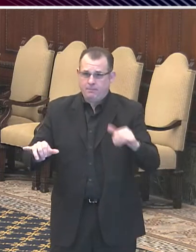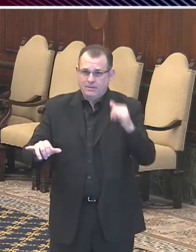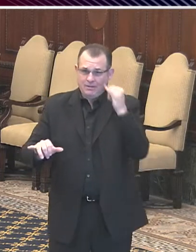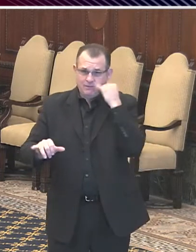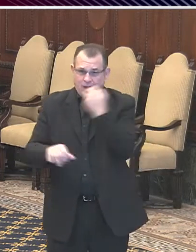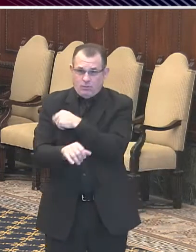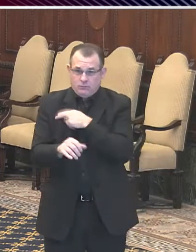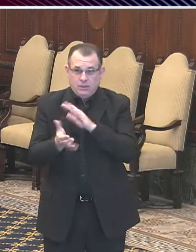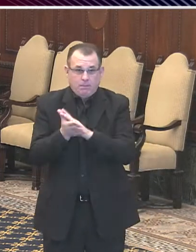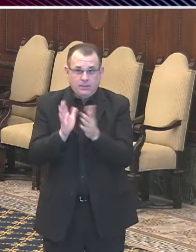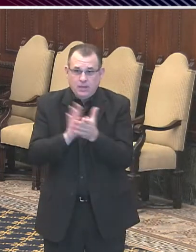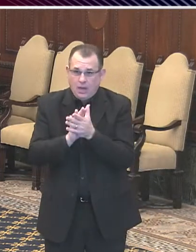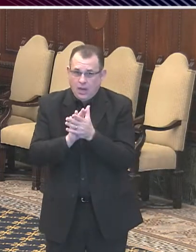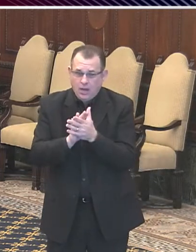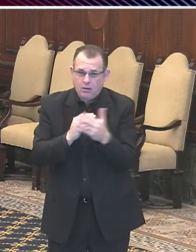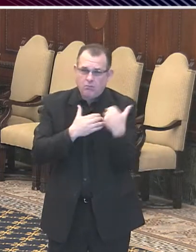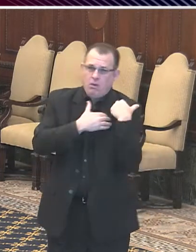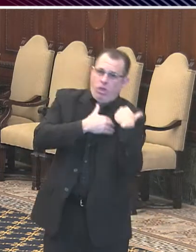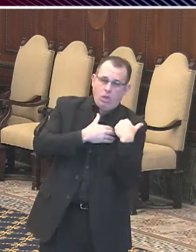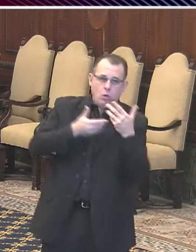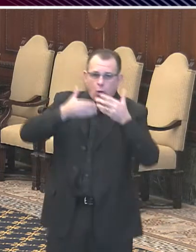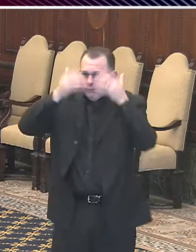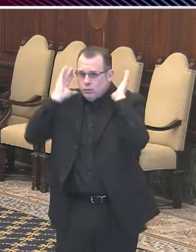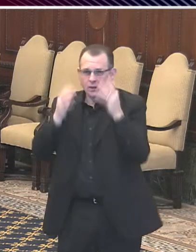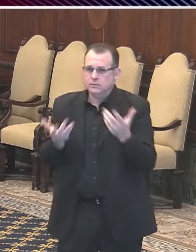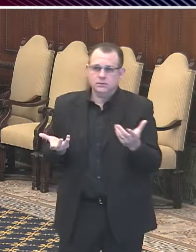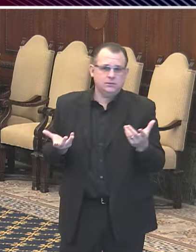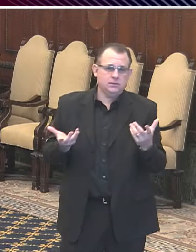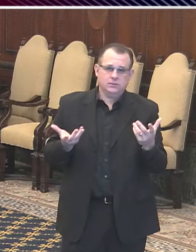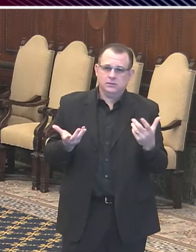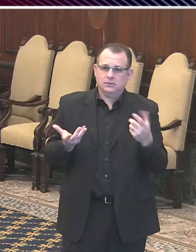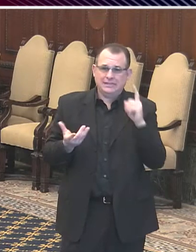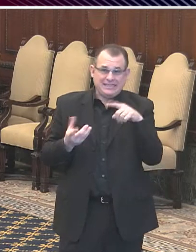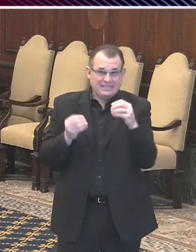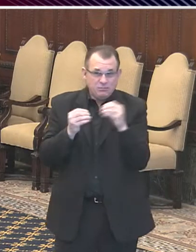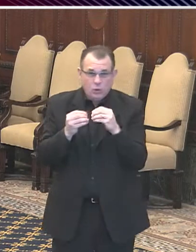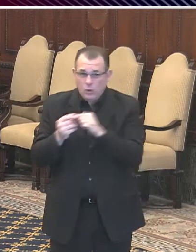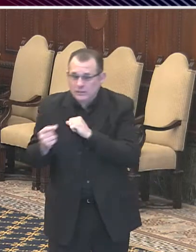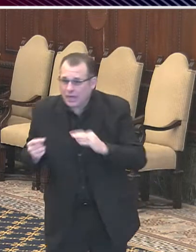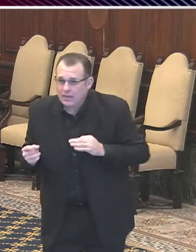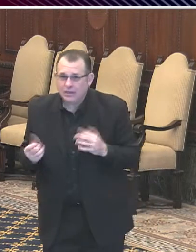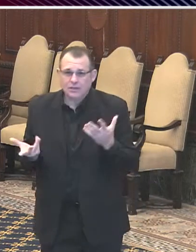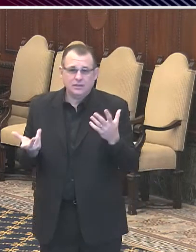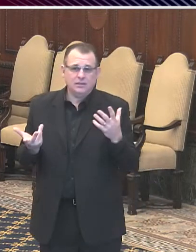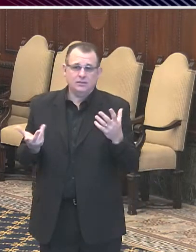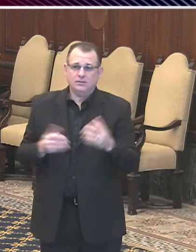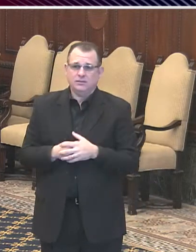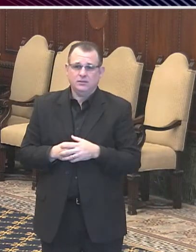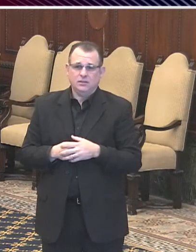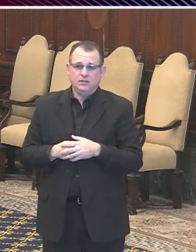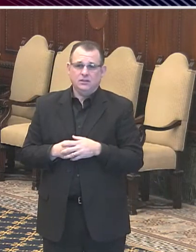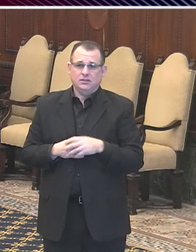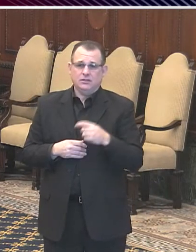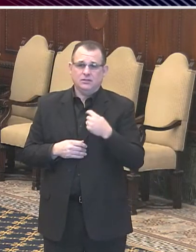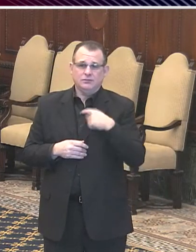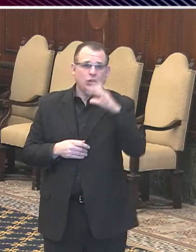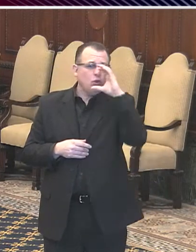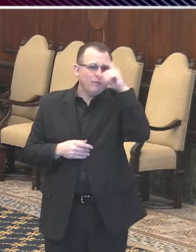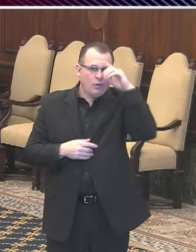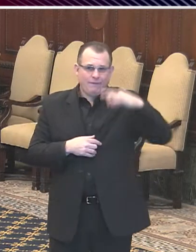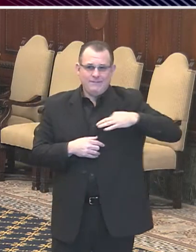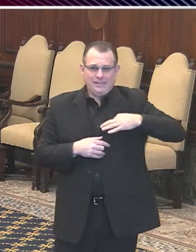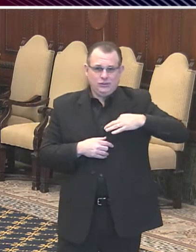become burdened, we're looking for additional staff that can help provide these medical care. So we're still seeking volunteer medical